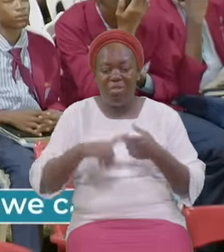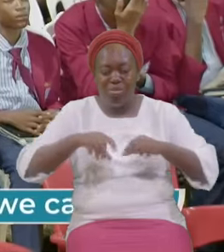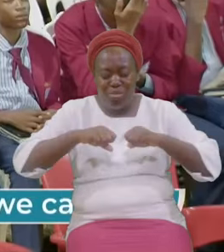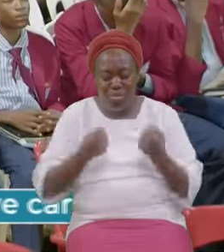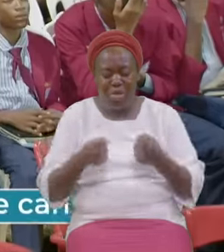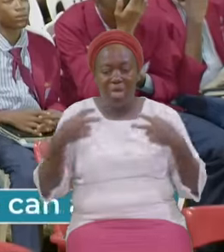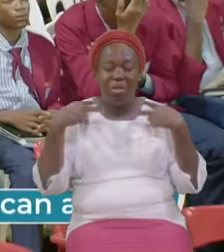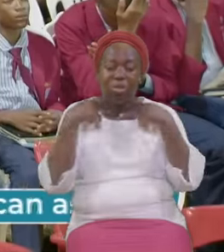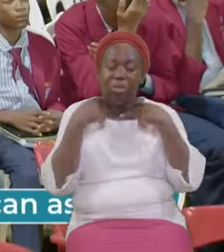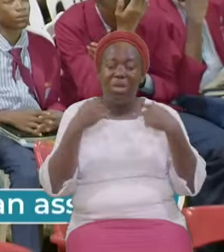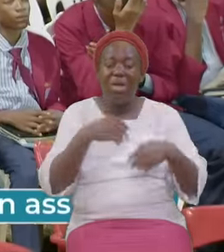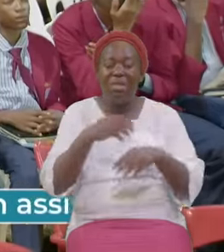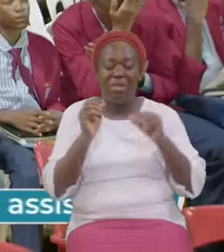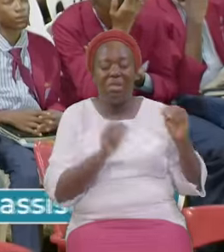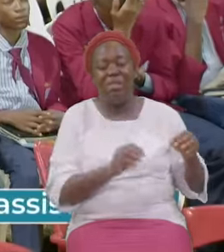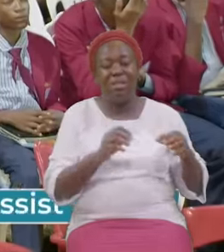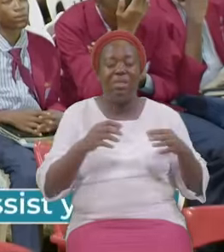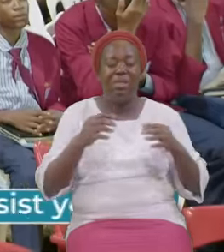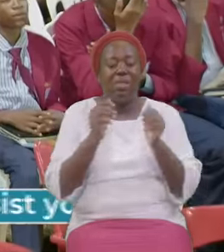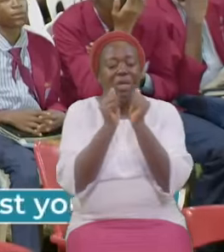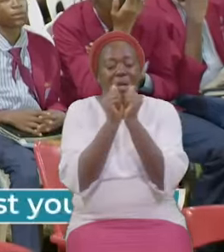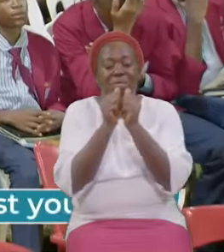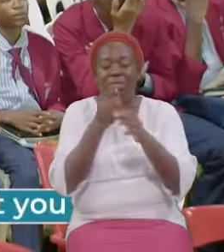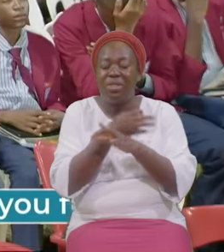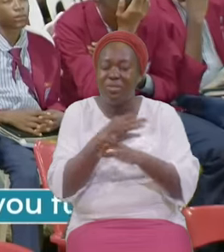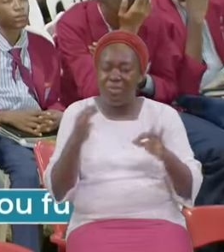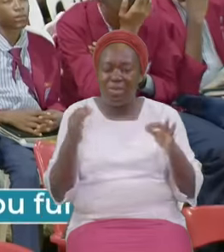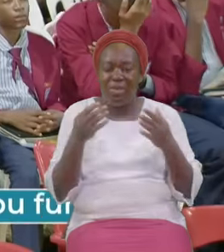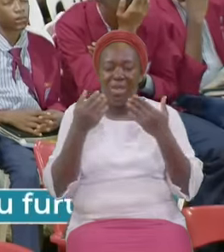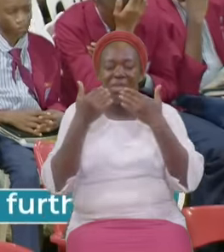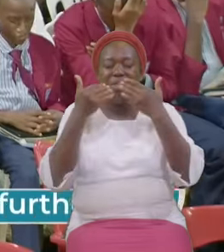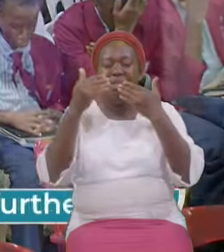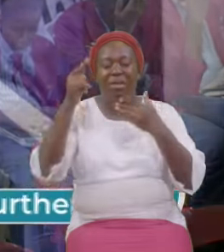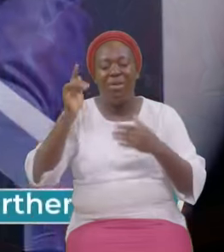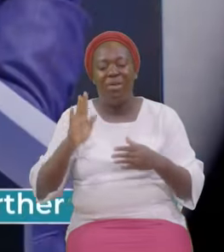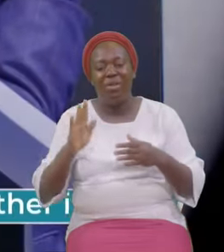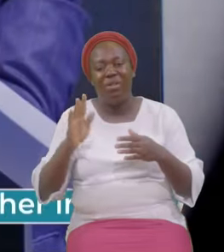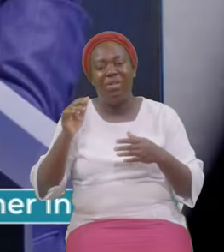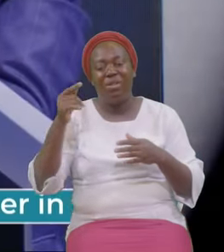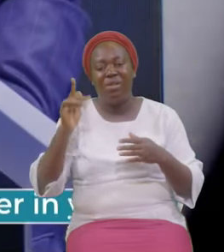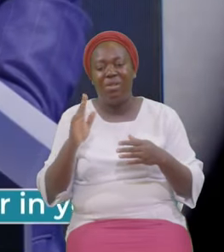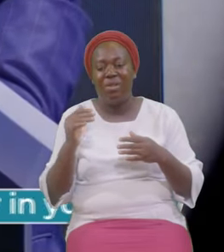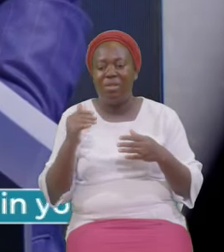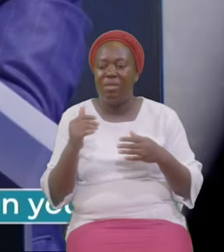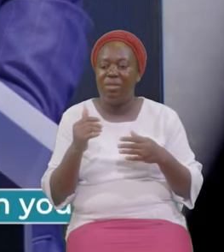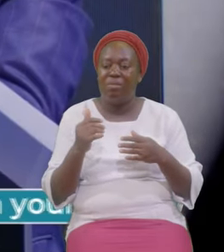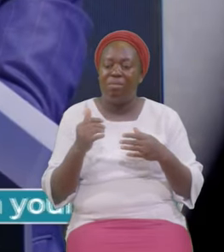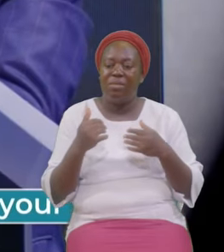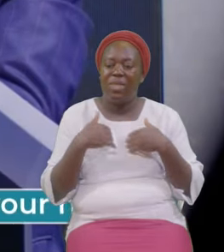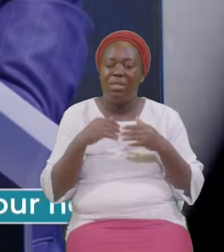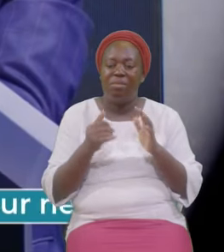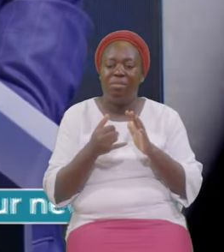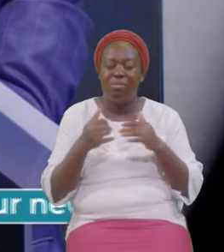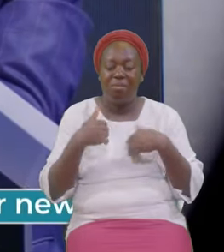free. That's why He's here. And thank God, God has made it possible that the enemy didn't stop you from coming